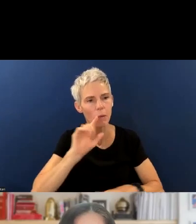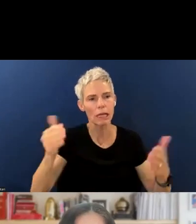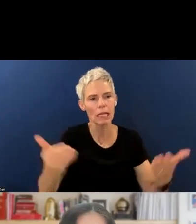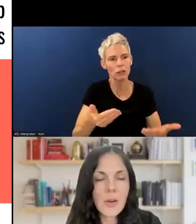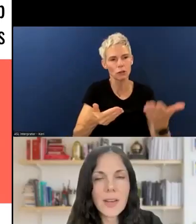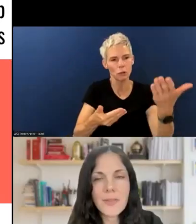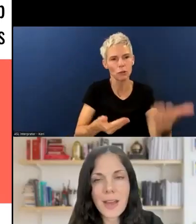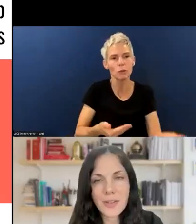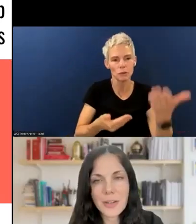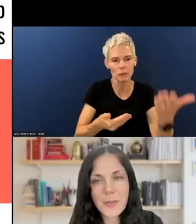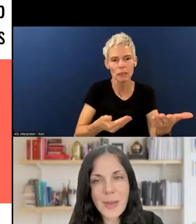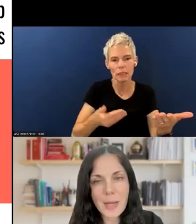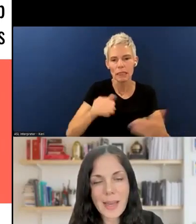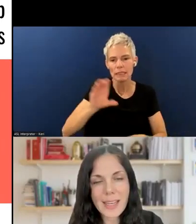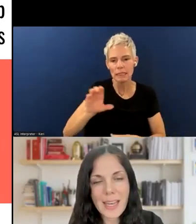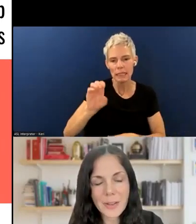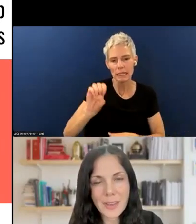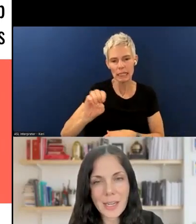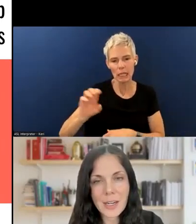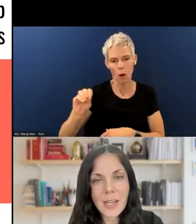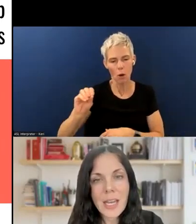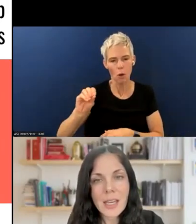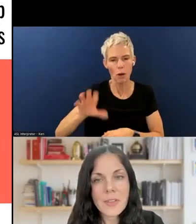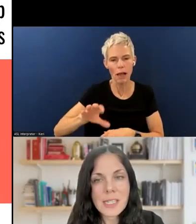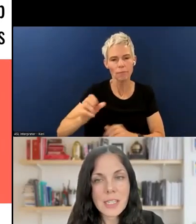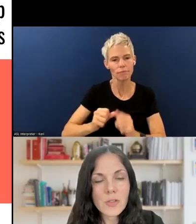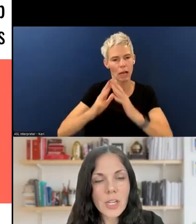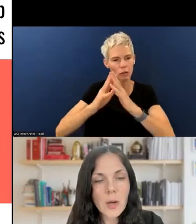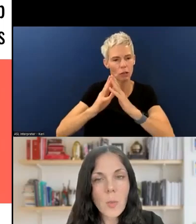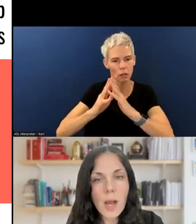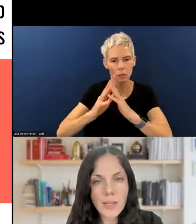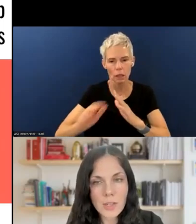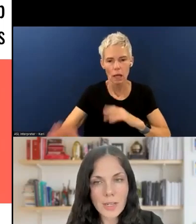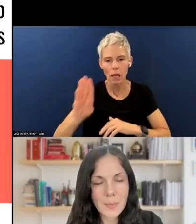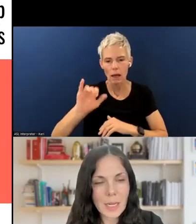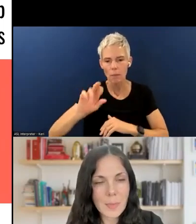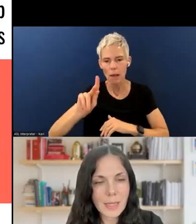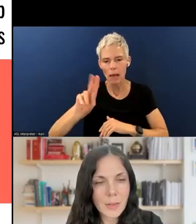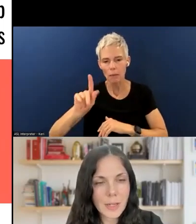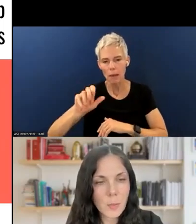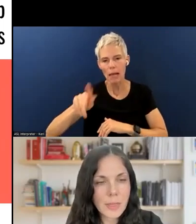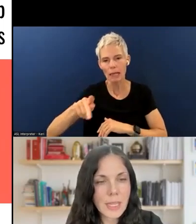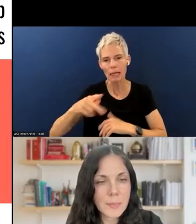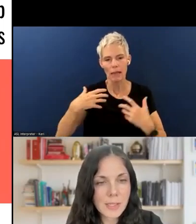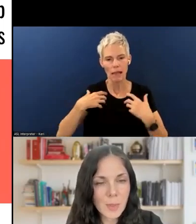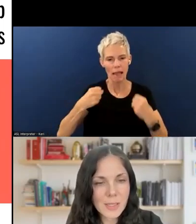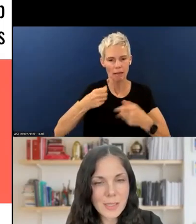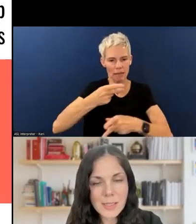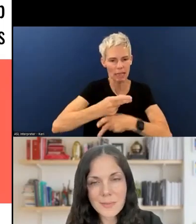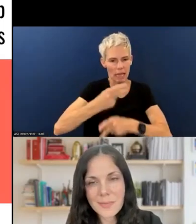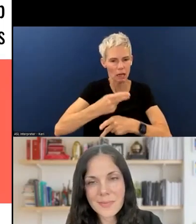Mohammed. She's the CEO and founder of Backpack Healthcare. Hafiza, can you share why you started Backpack Healthcare, what the